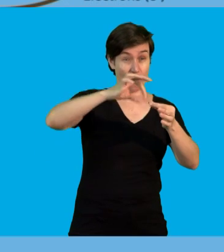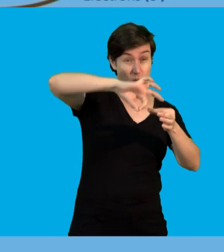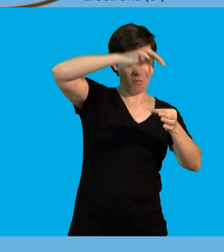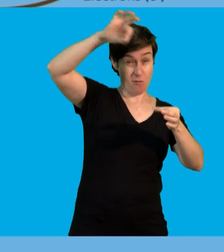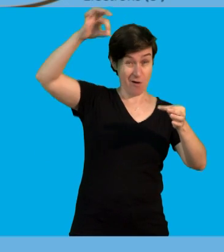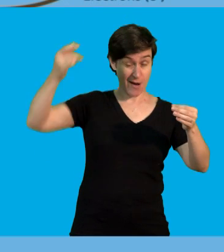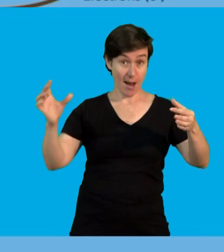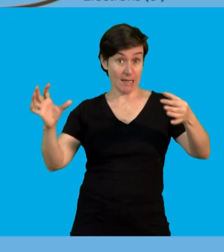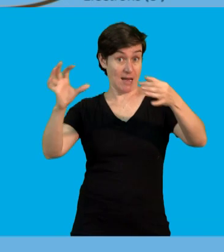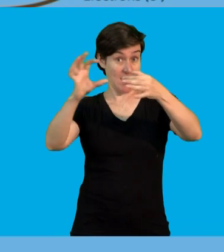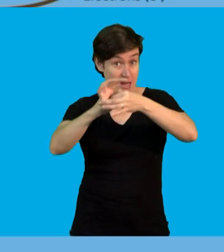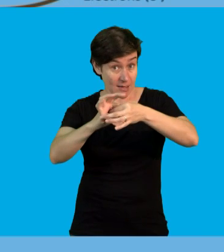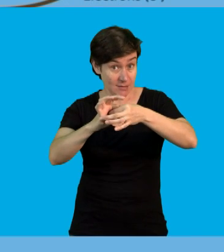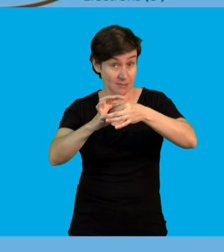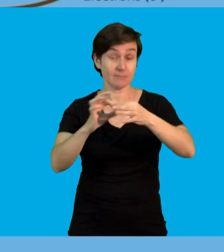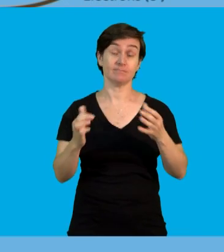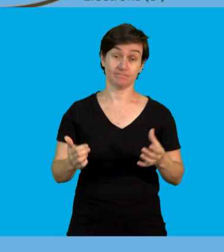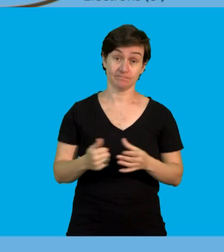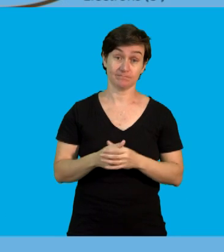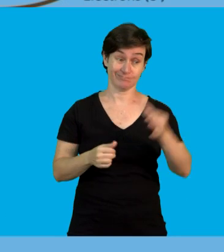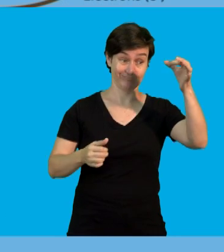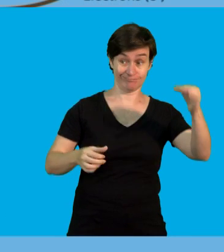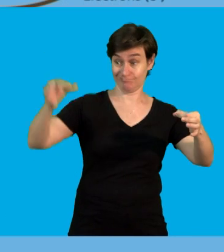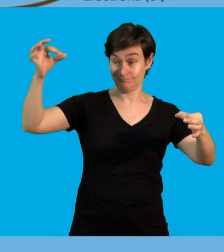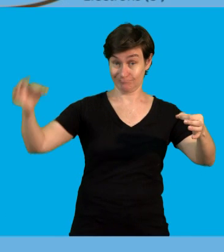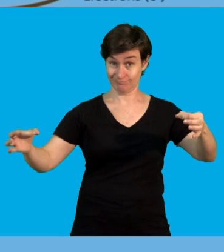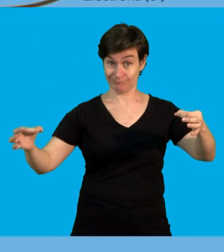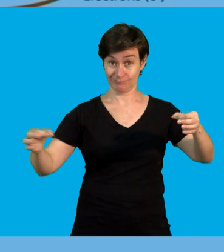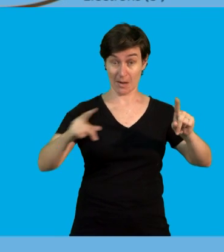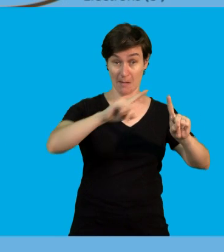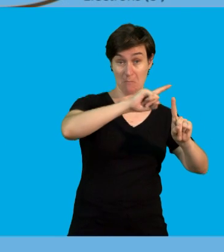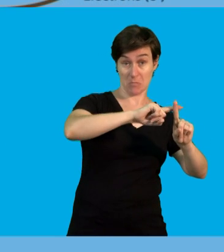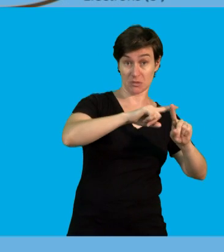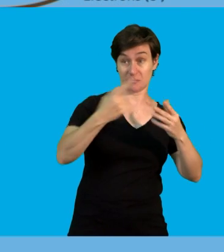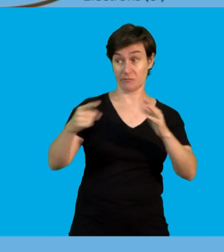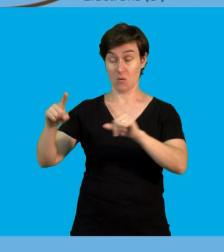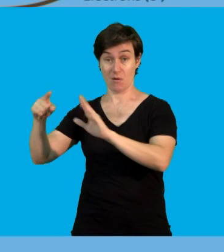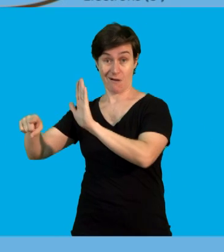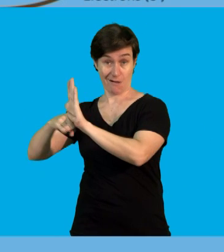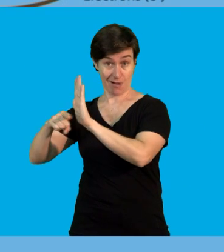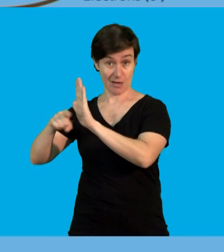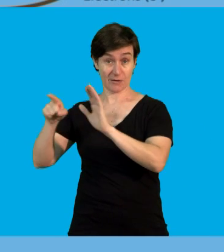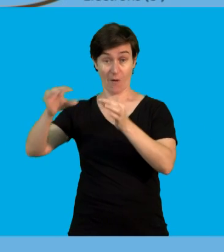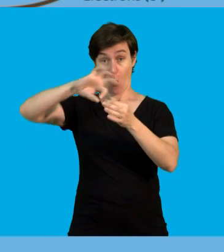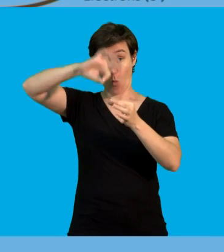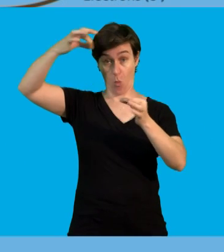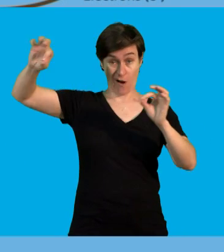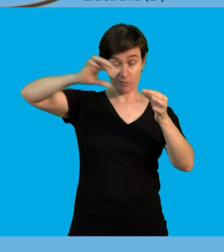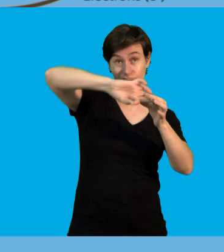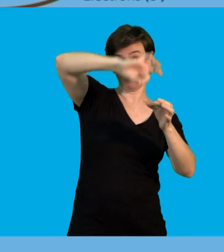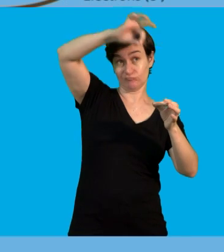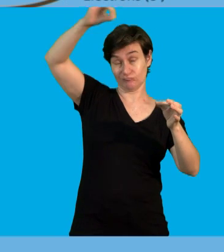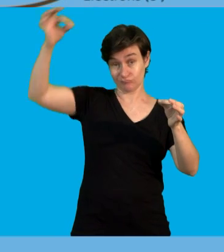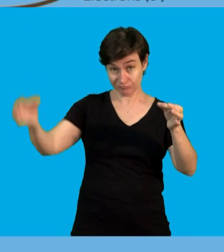place. So the moment I start connecting the two terminals, the positive terminal and the negative terminal with the wire,